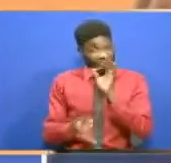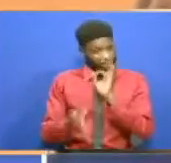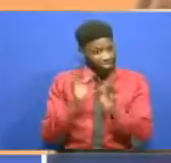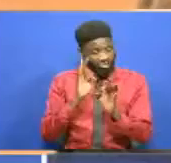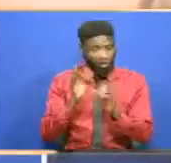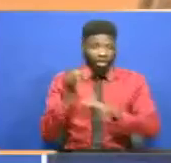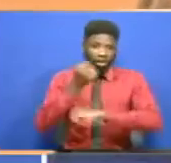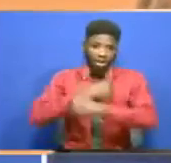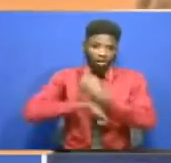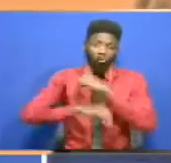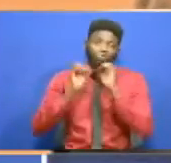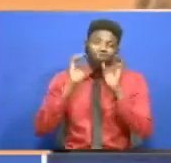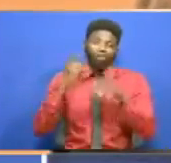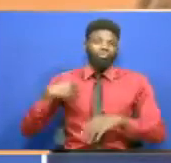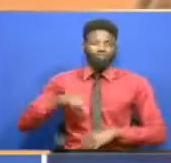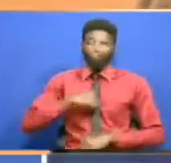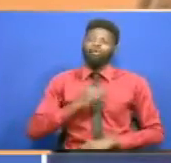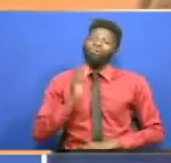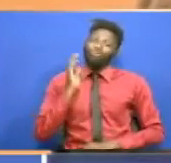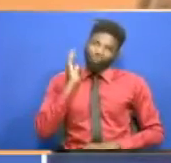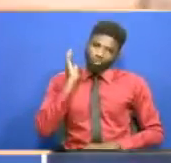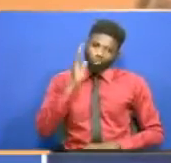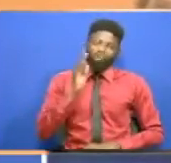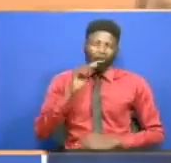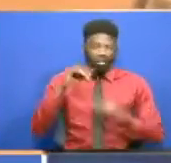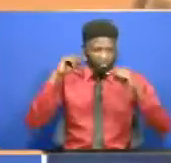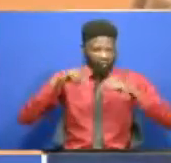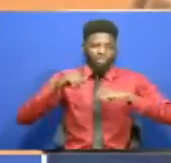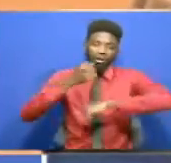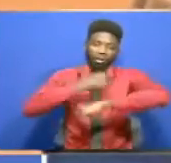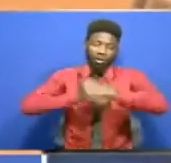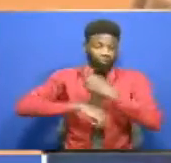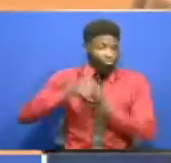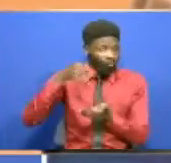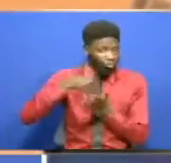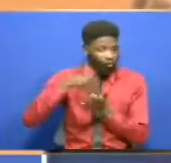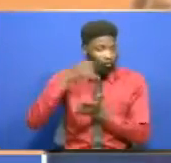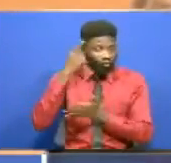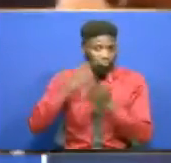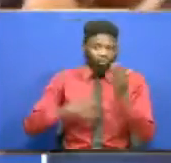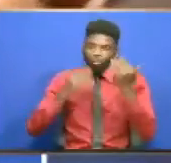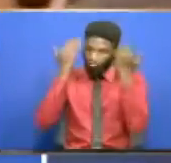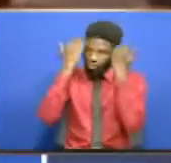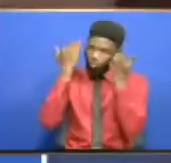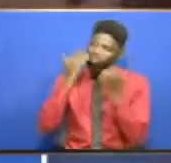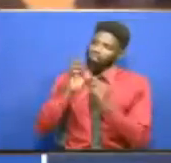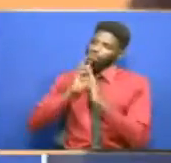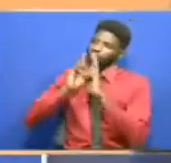we shall effectively take remedial action, including court action.